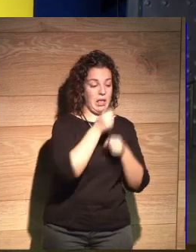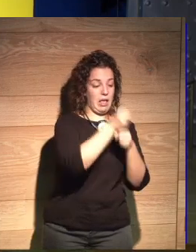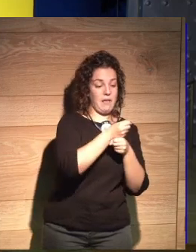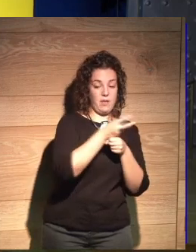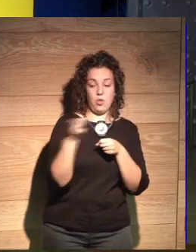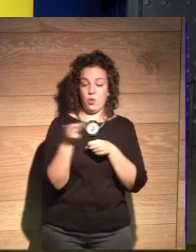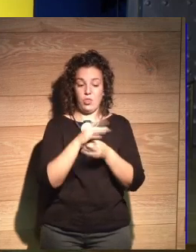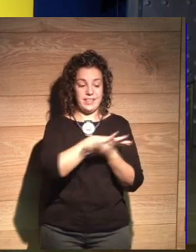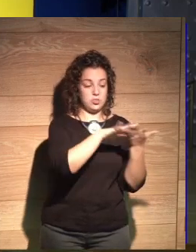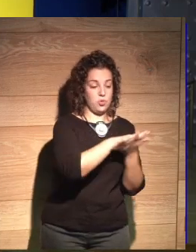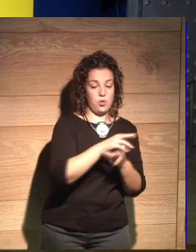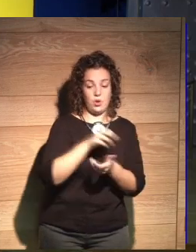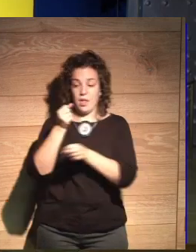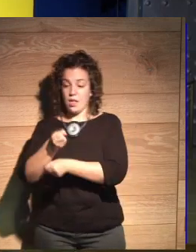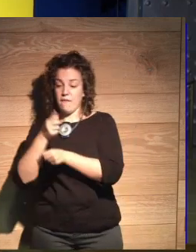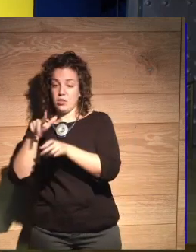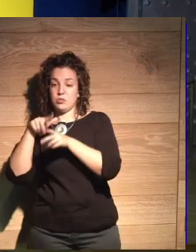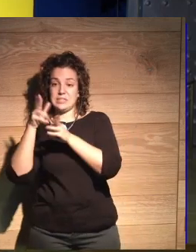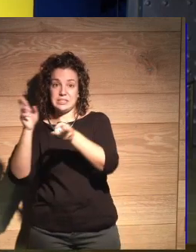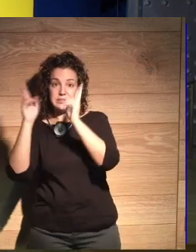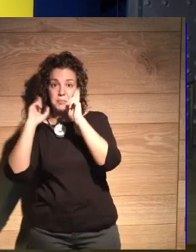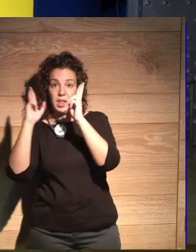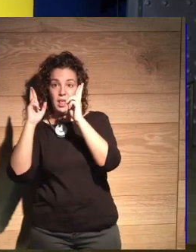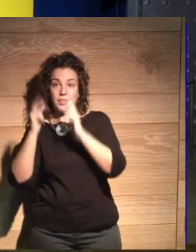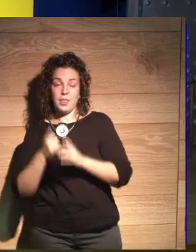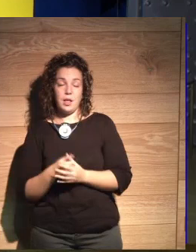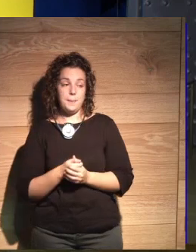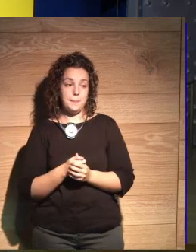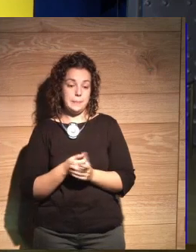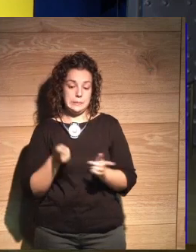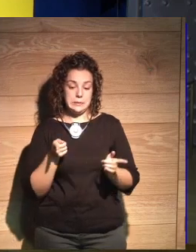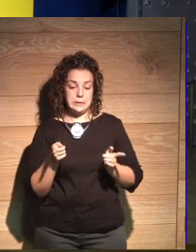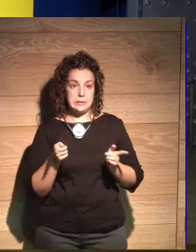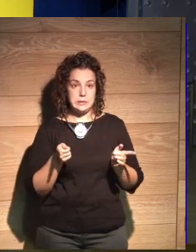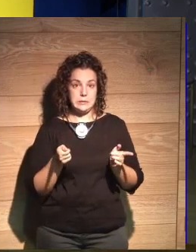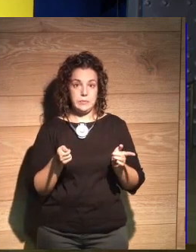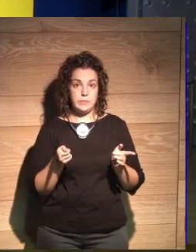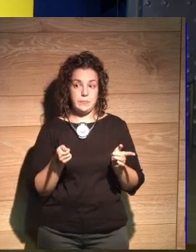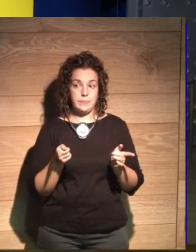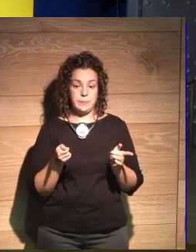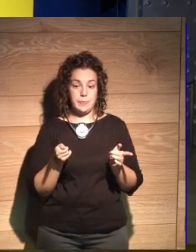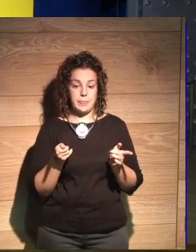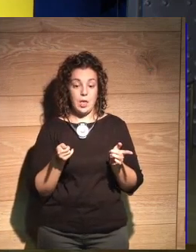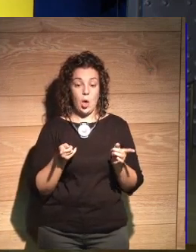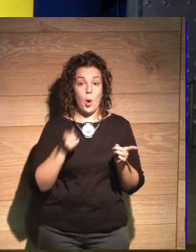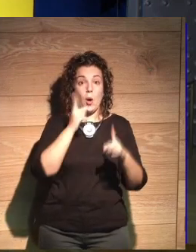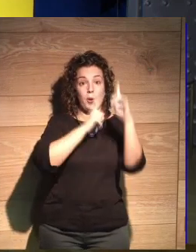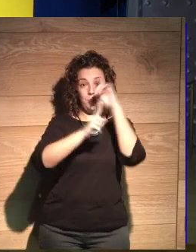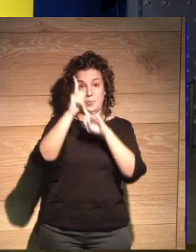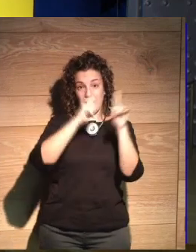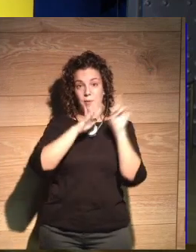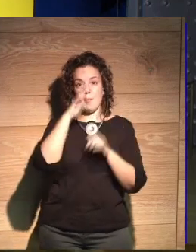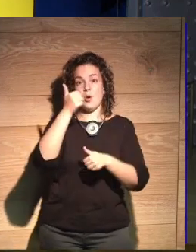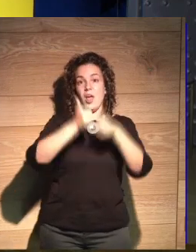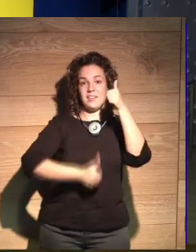an exponentially accelerating horse race in which the horses are going faster and faster. The horse of destruction is going faster